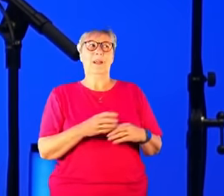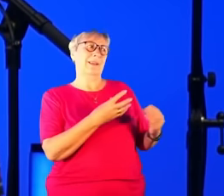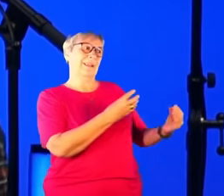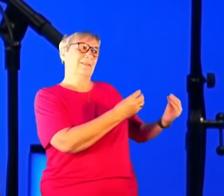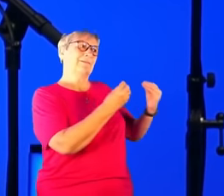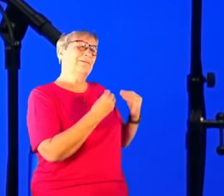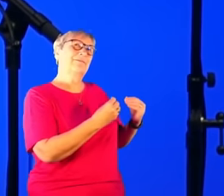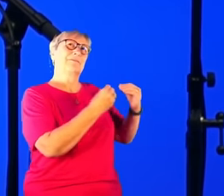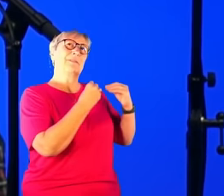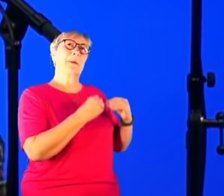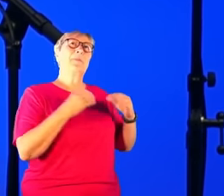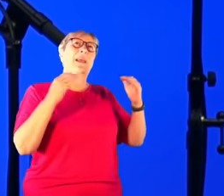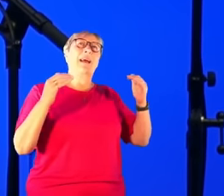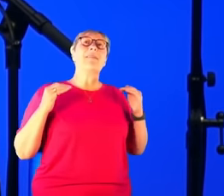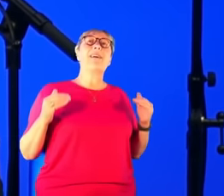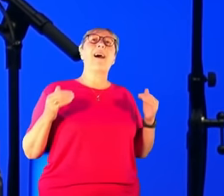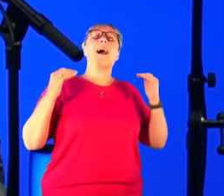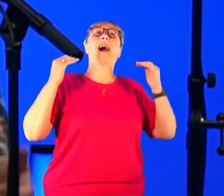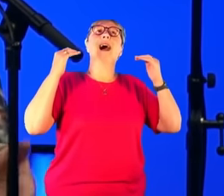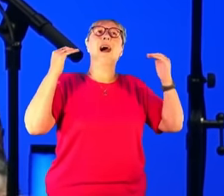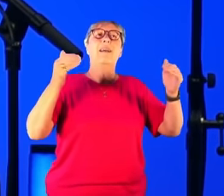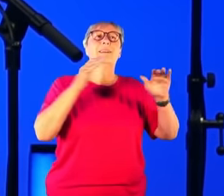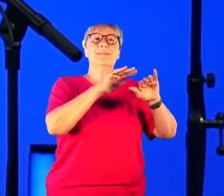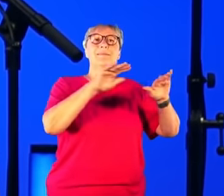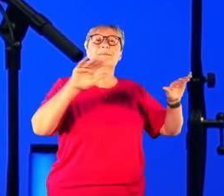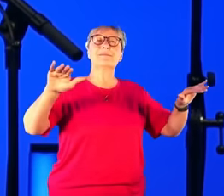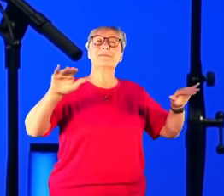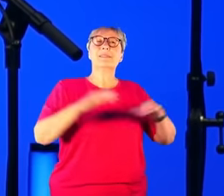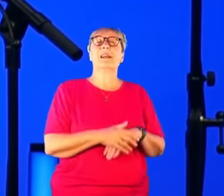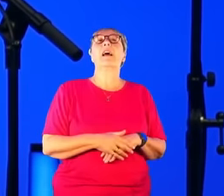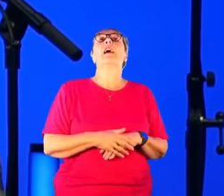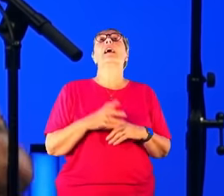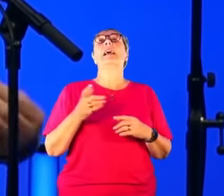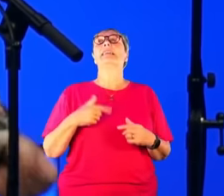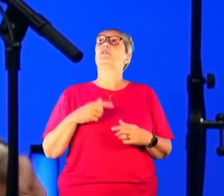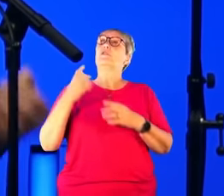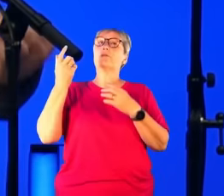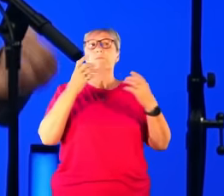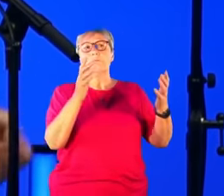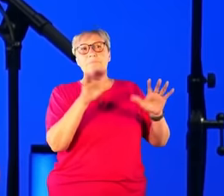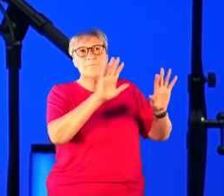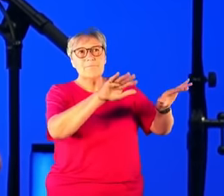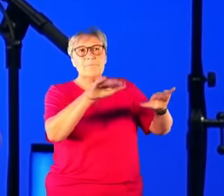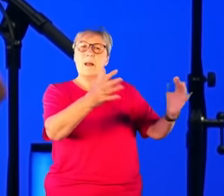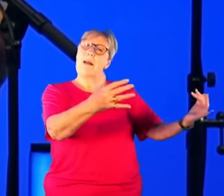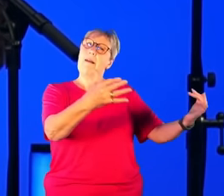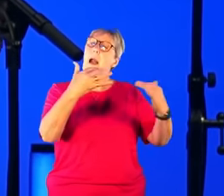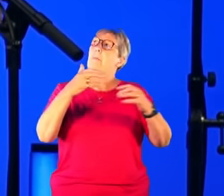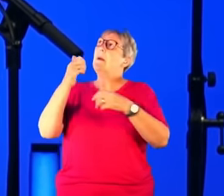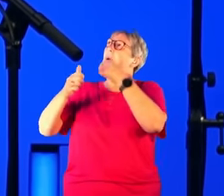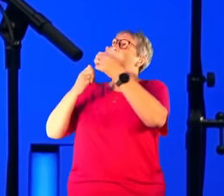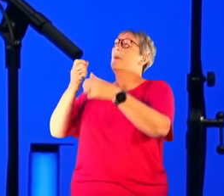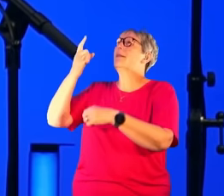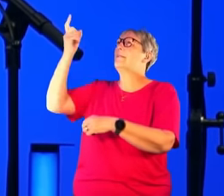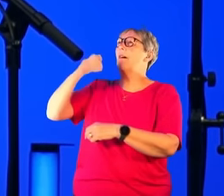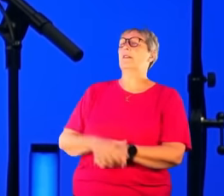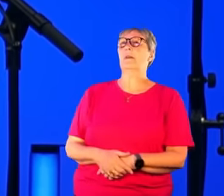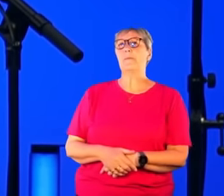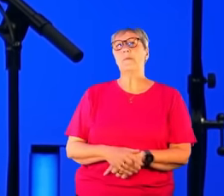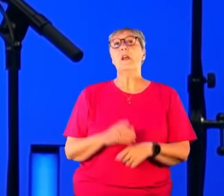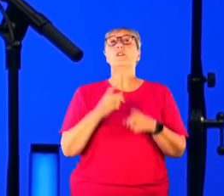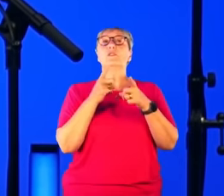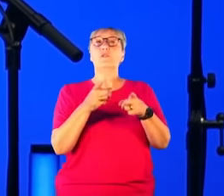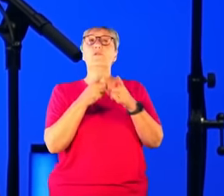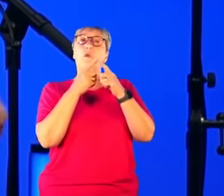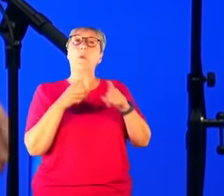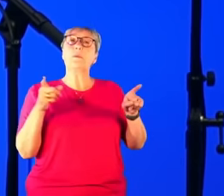highest calling that we can ever have is to the people that God's placed in front of us. So if you're a musician serving in your local church, the highest calling that